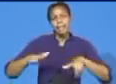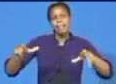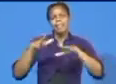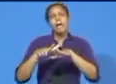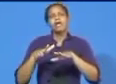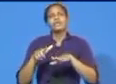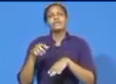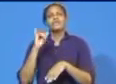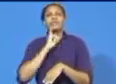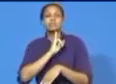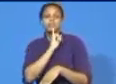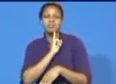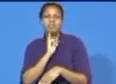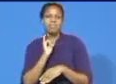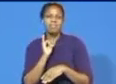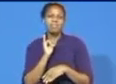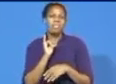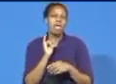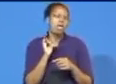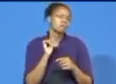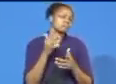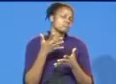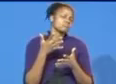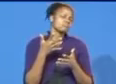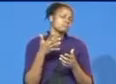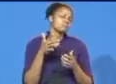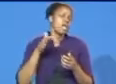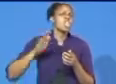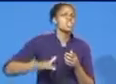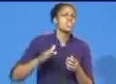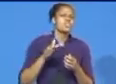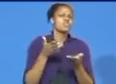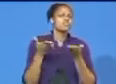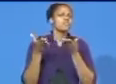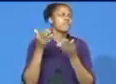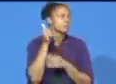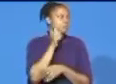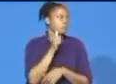maid. The text says, now there's something here